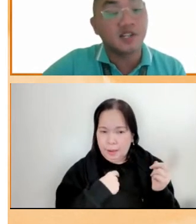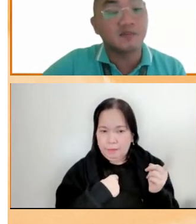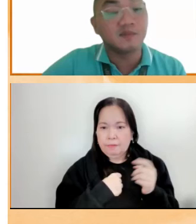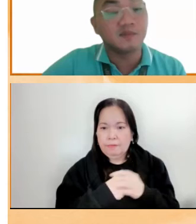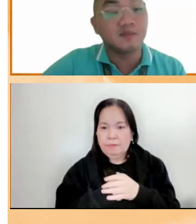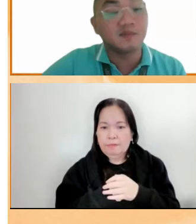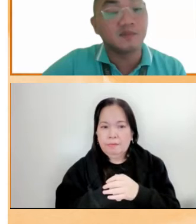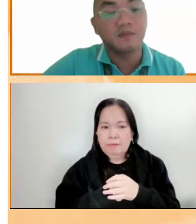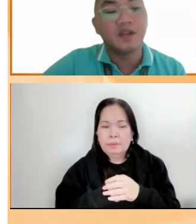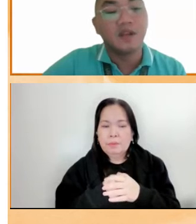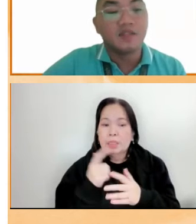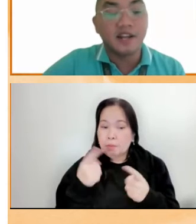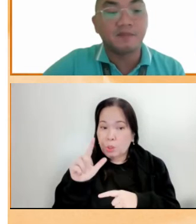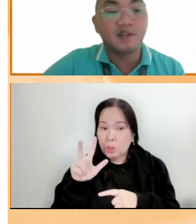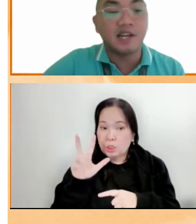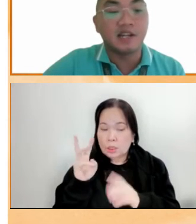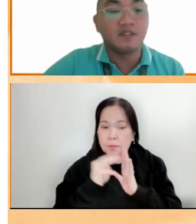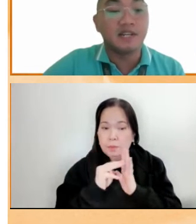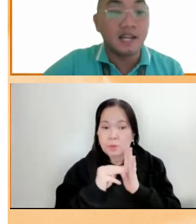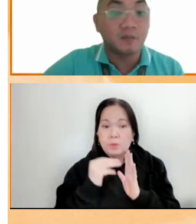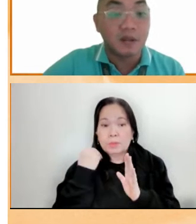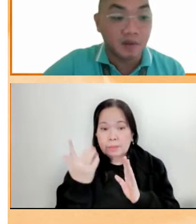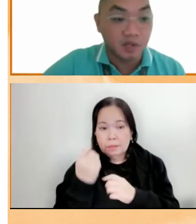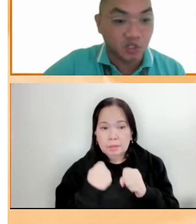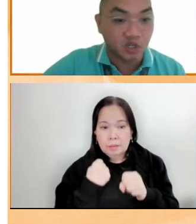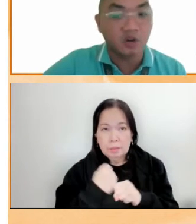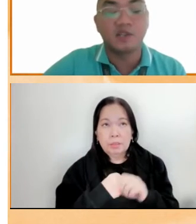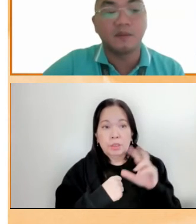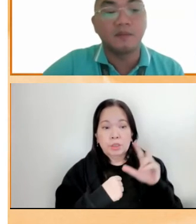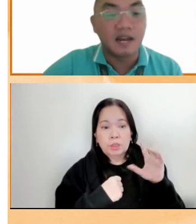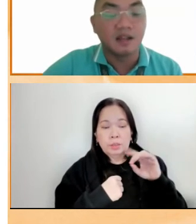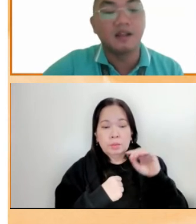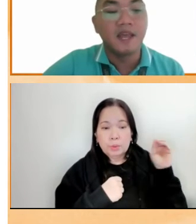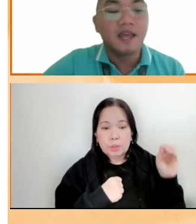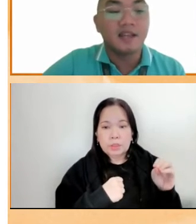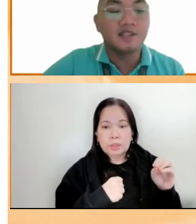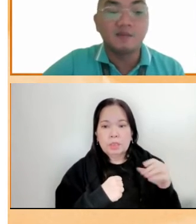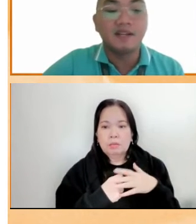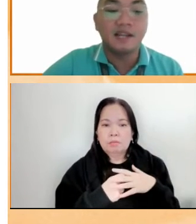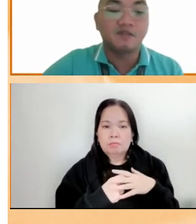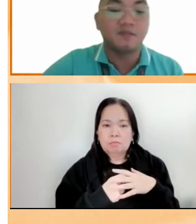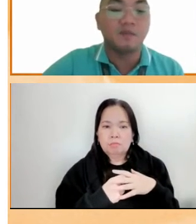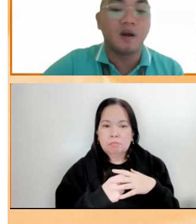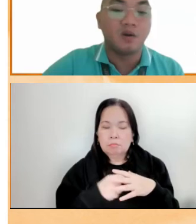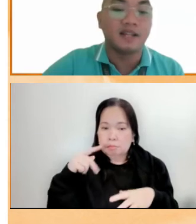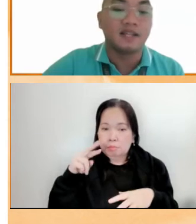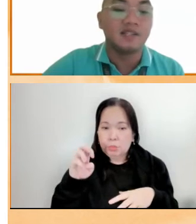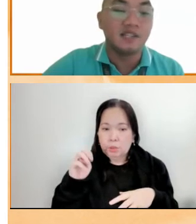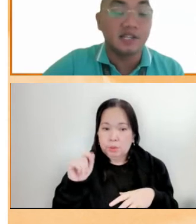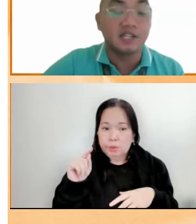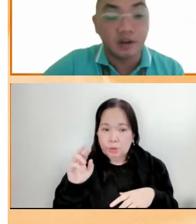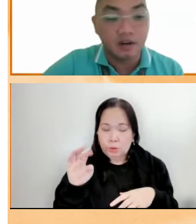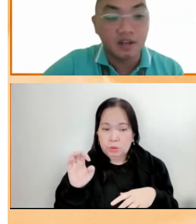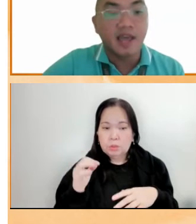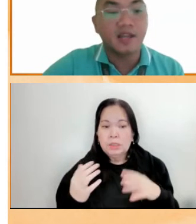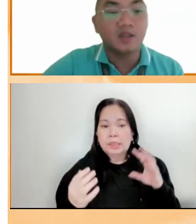36 million deaths each year. 38% of the deaths are premature or subclinical, and 6 million deaths from tobacco-related diseases